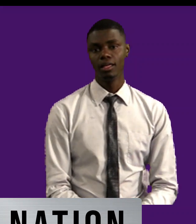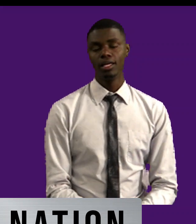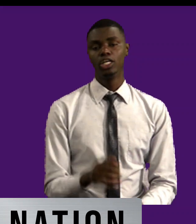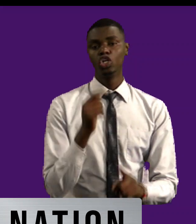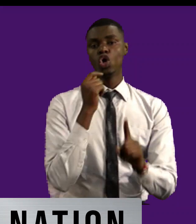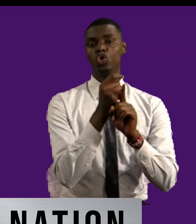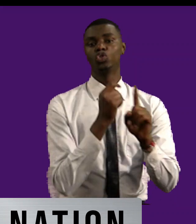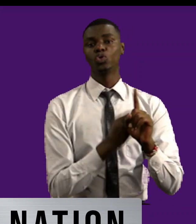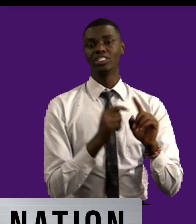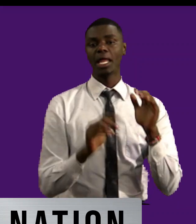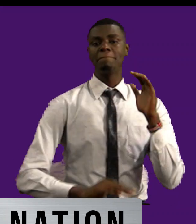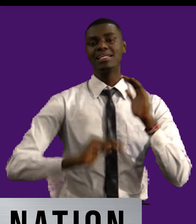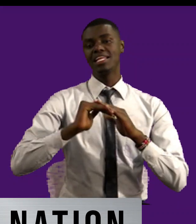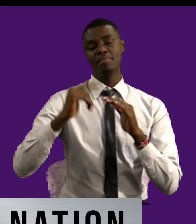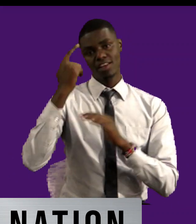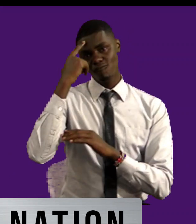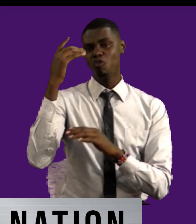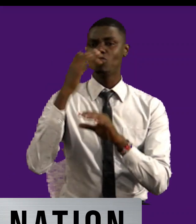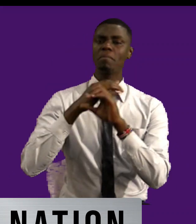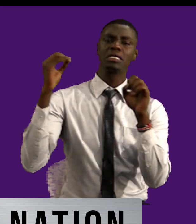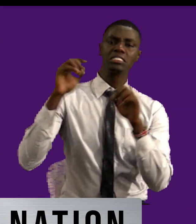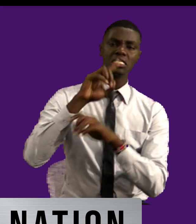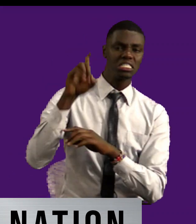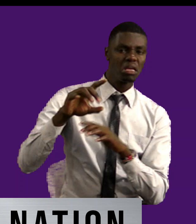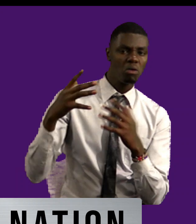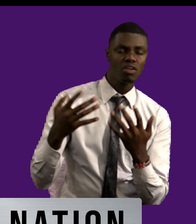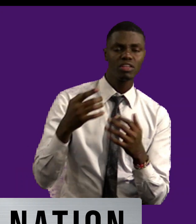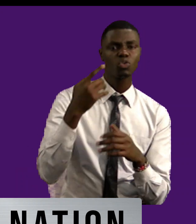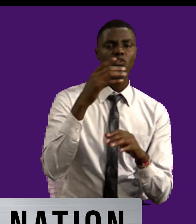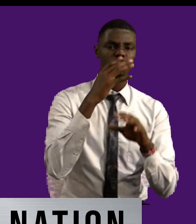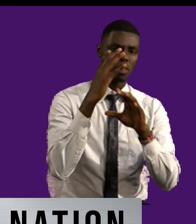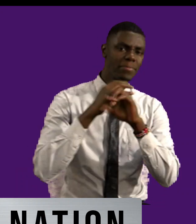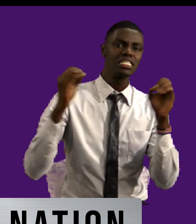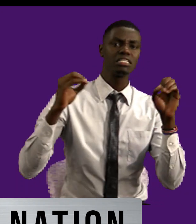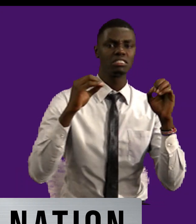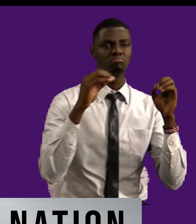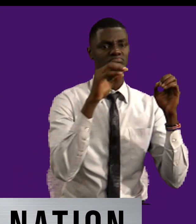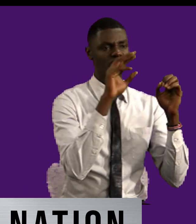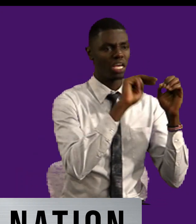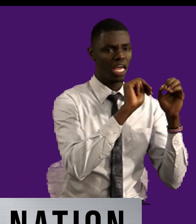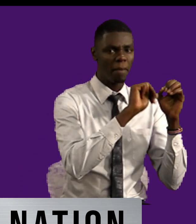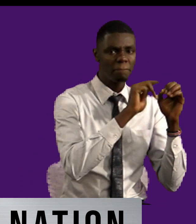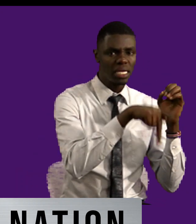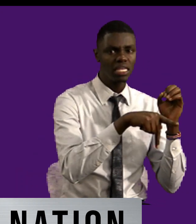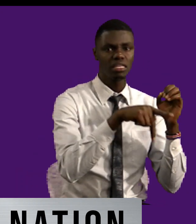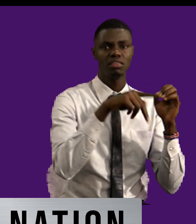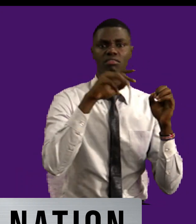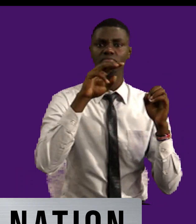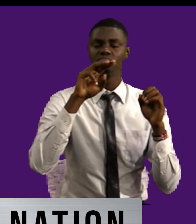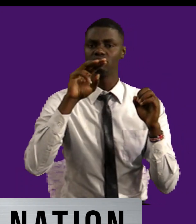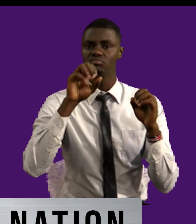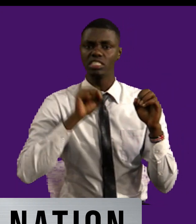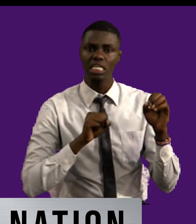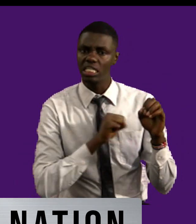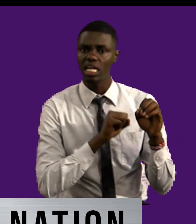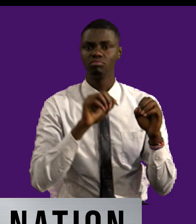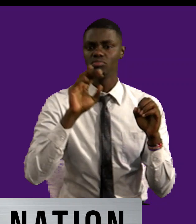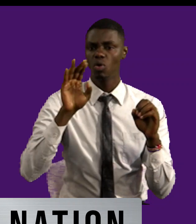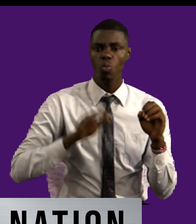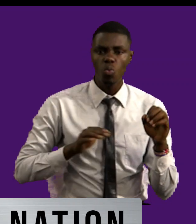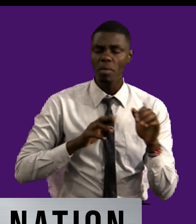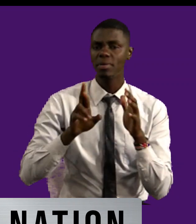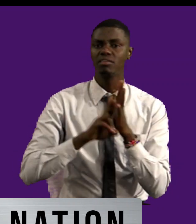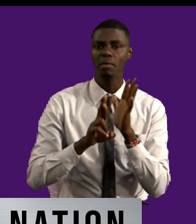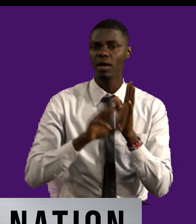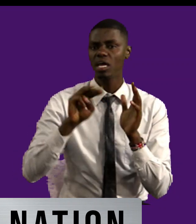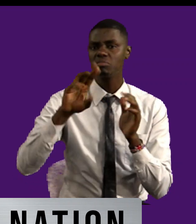term limits for who? For the president? For the president, for the MCA, for the senator, for the governor, for the MP, for the women rep, for